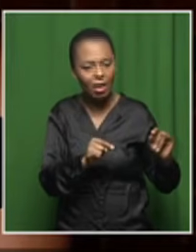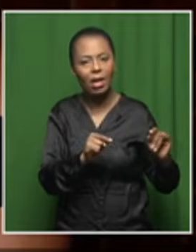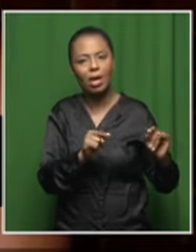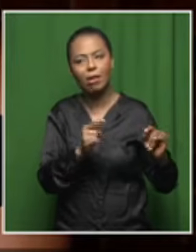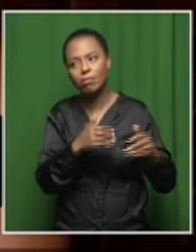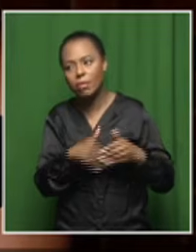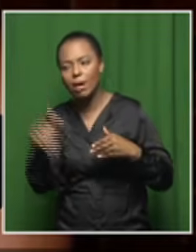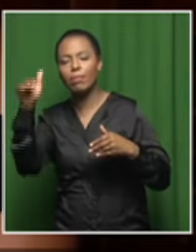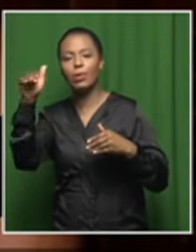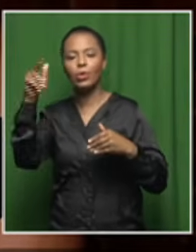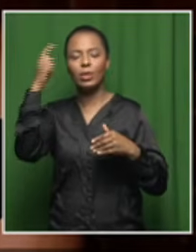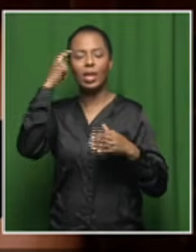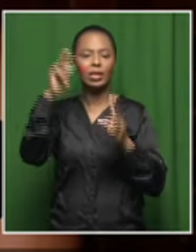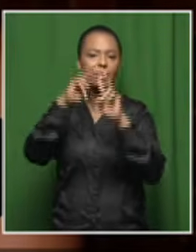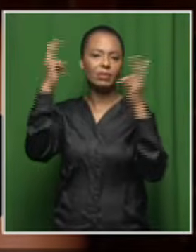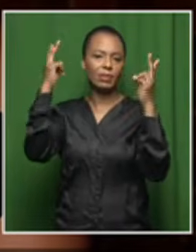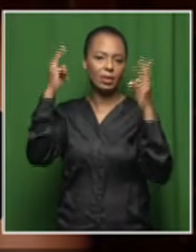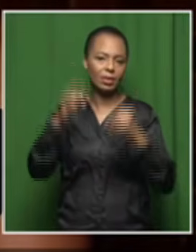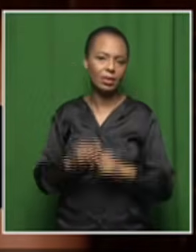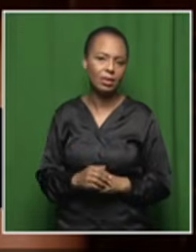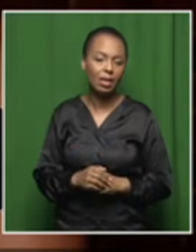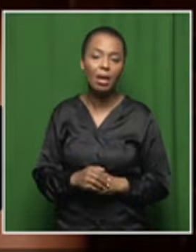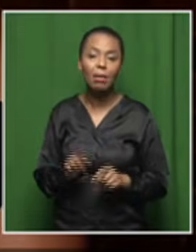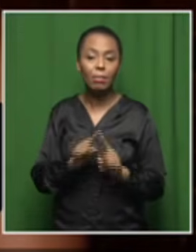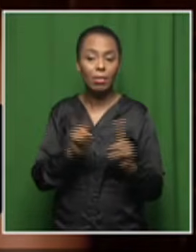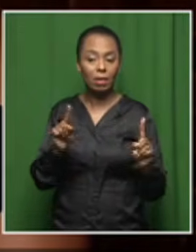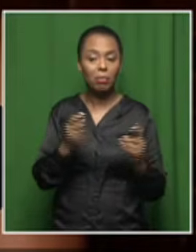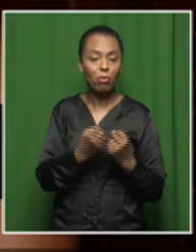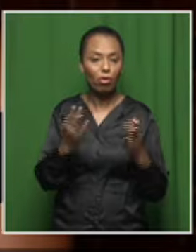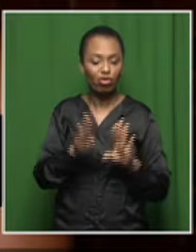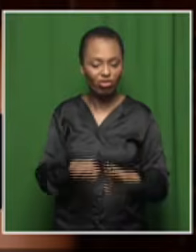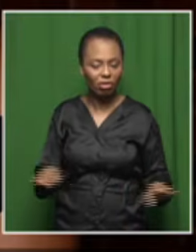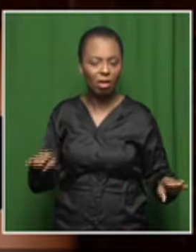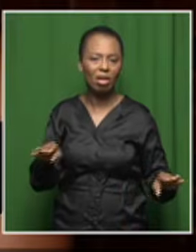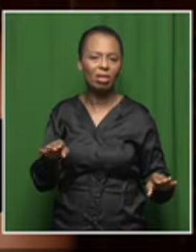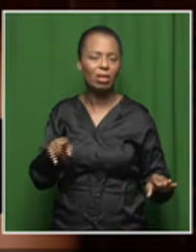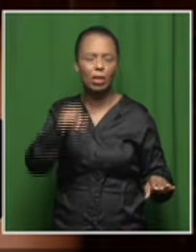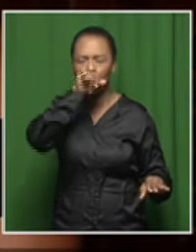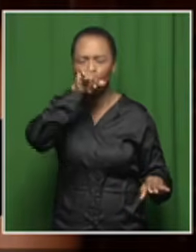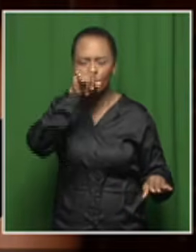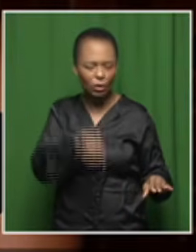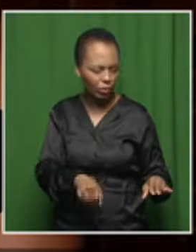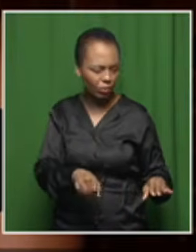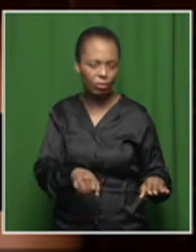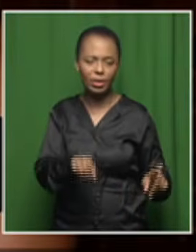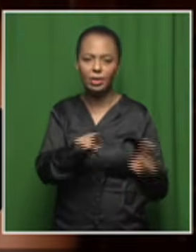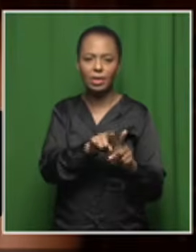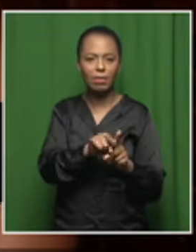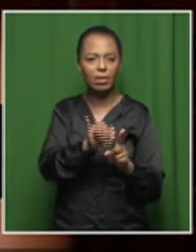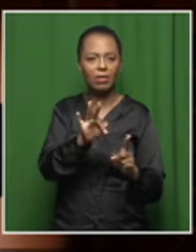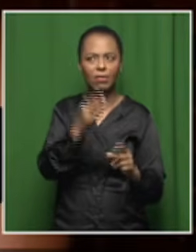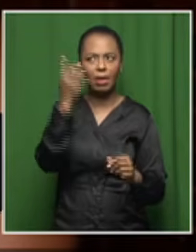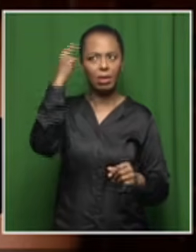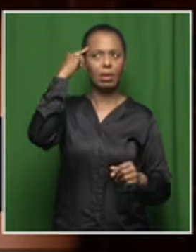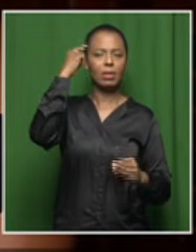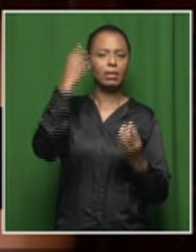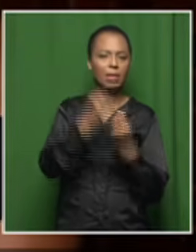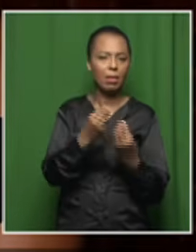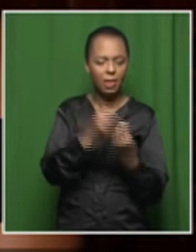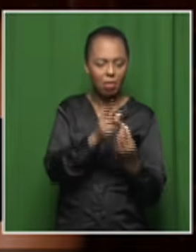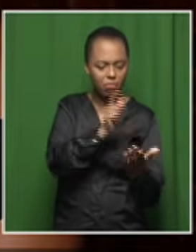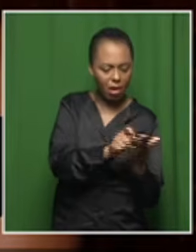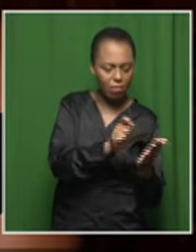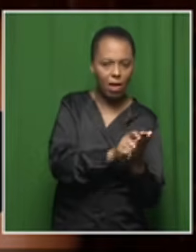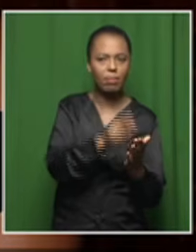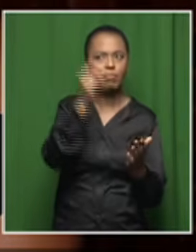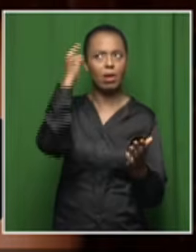coming to visit us, and the young kids really love being able to write their thoughts in a book about the Constitution